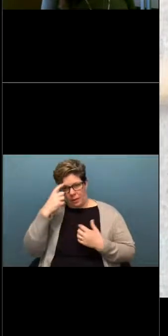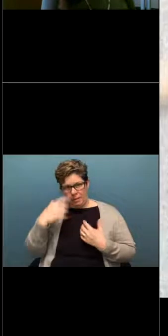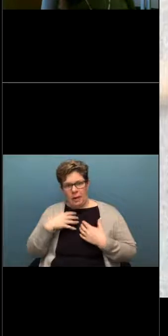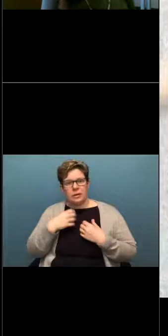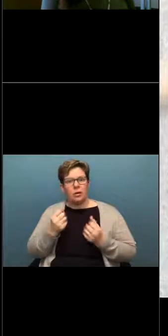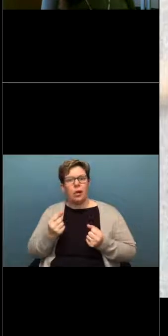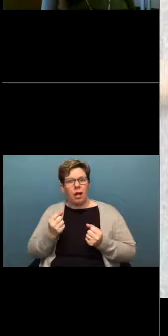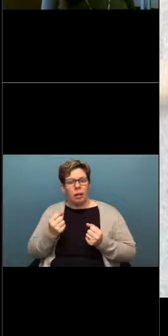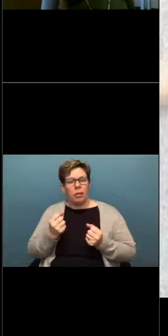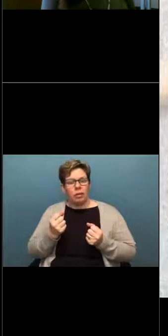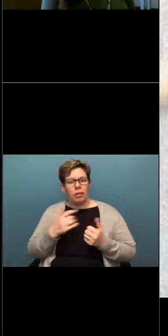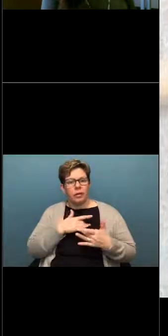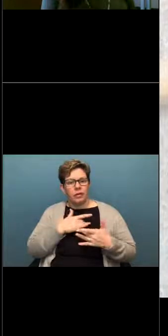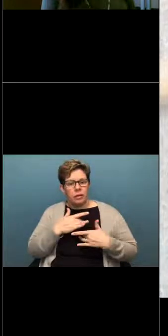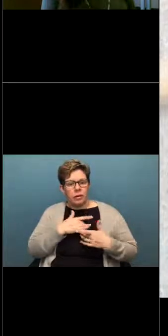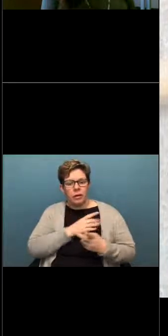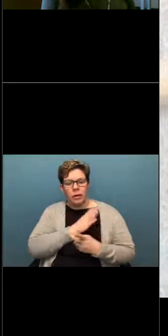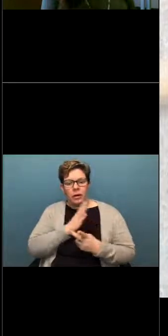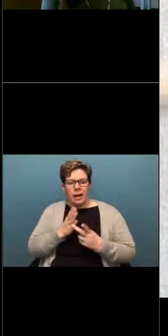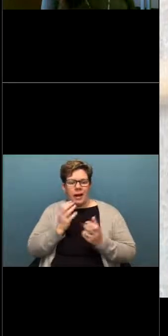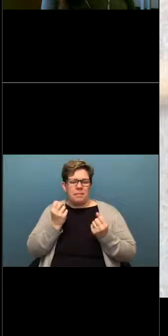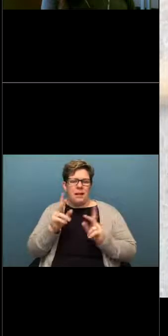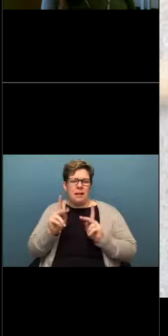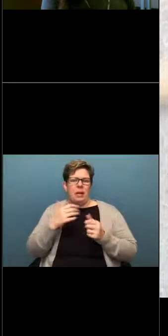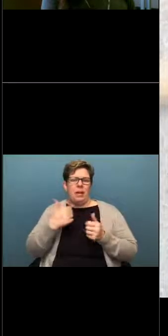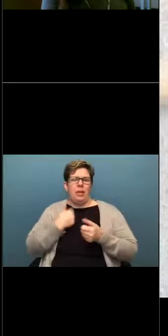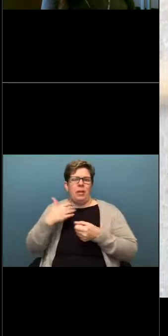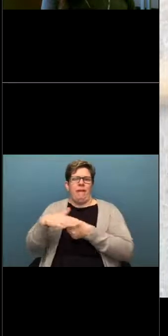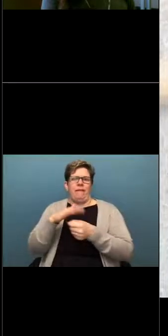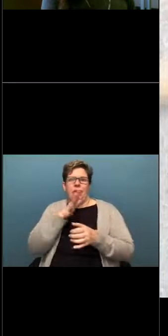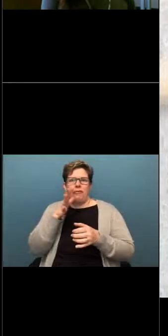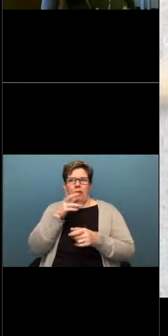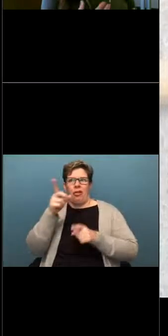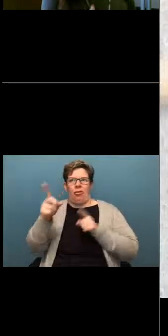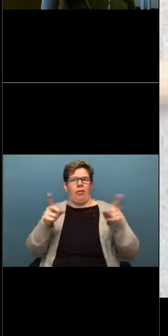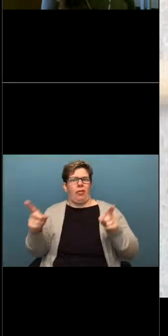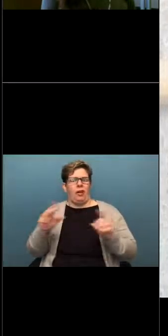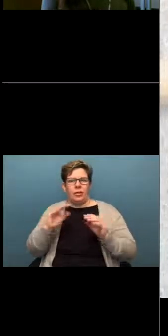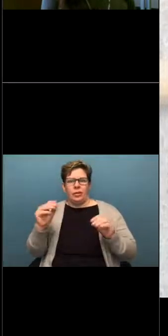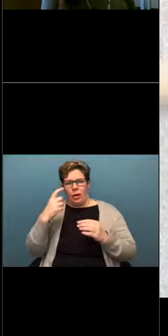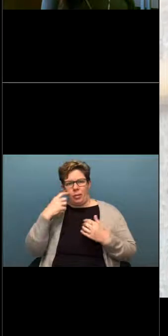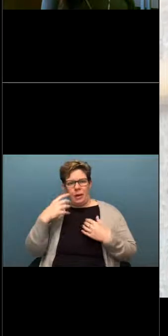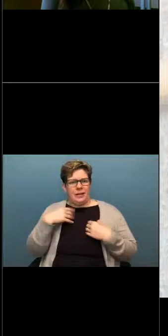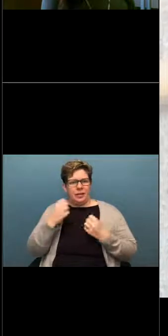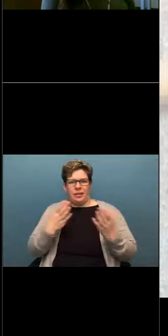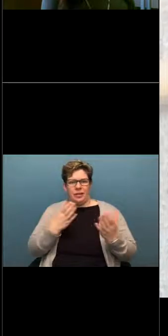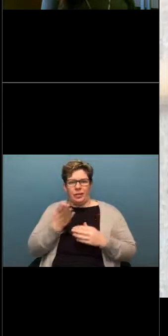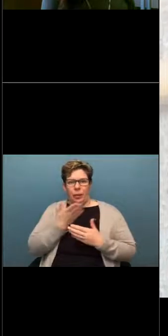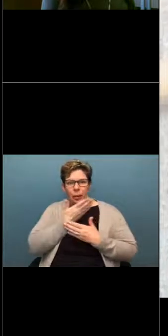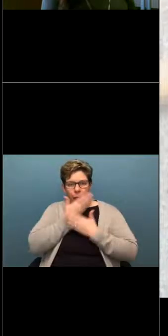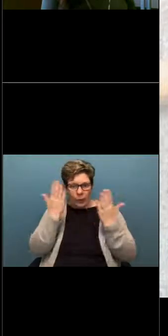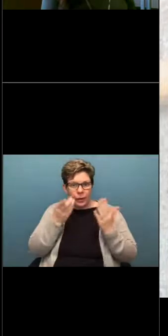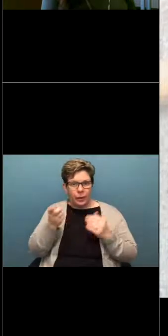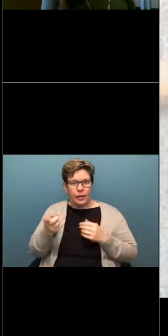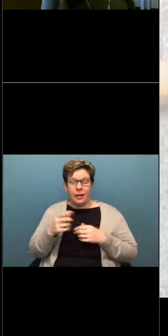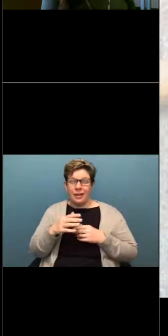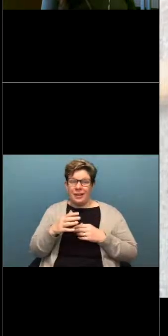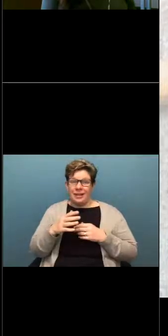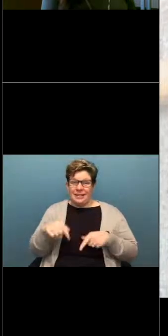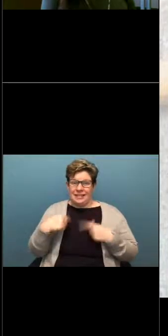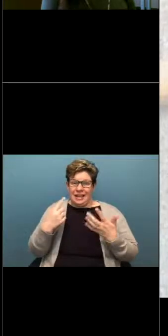where there aren't enough mental health services for the people that live there. Historically, Idaho is ranked pretty low on